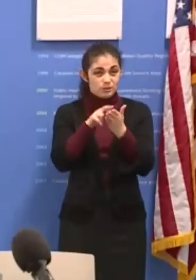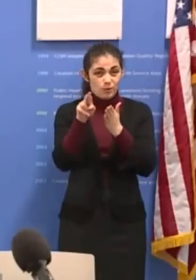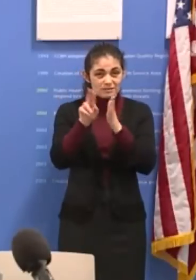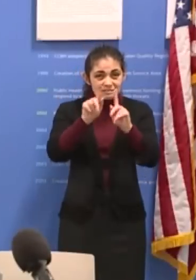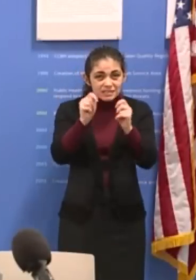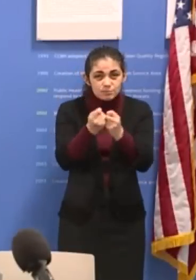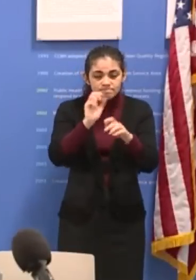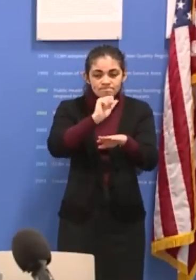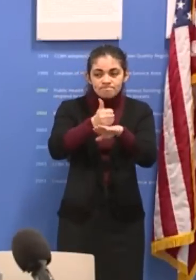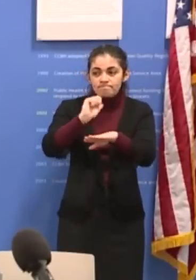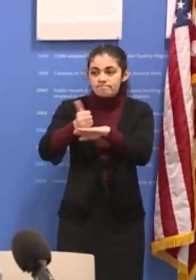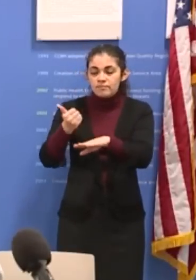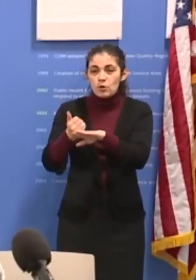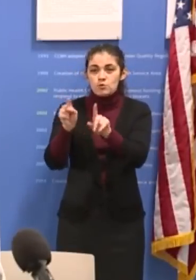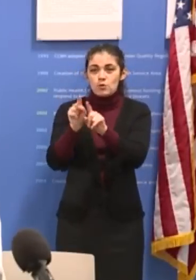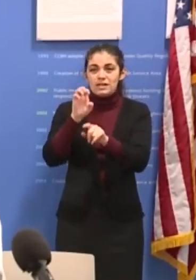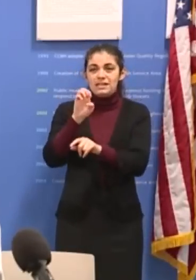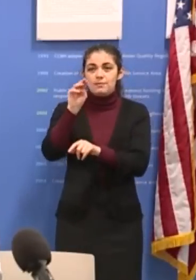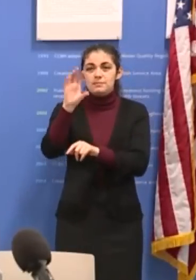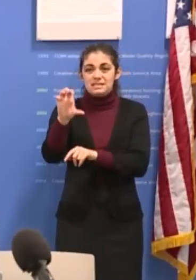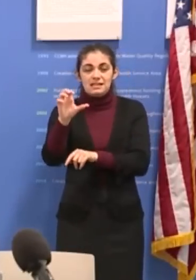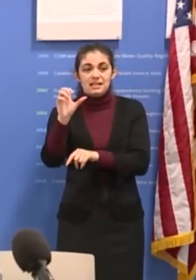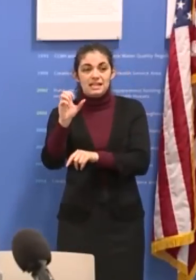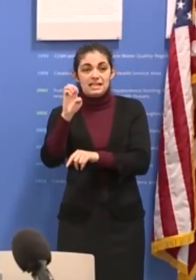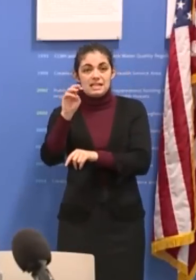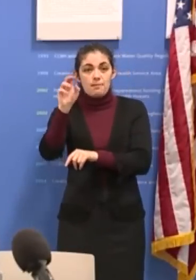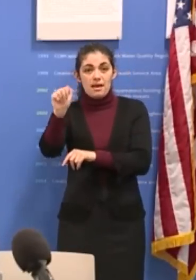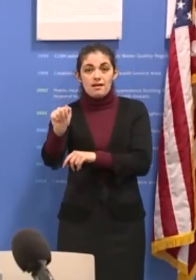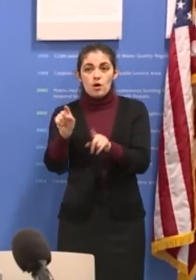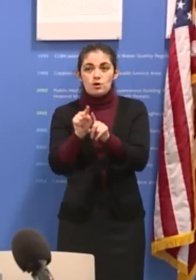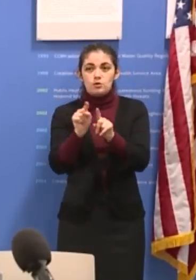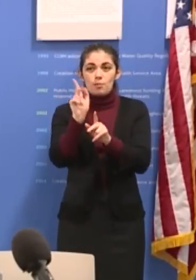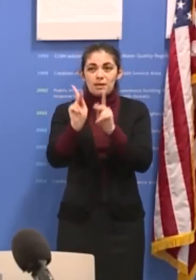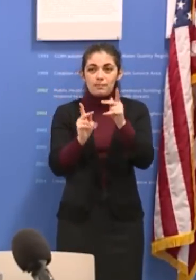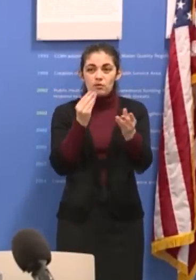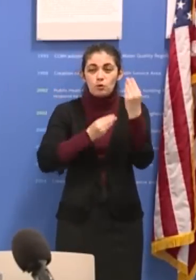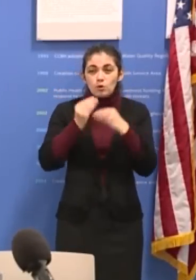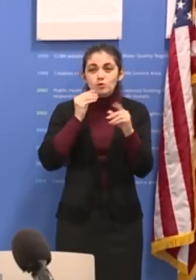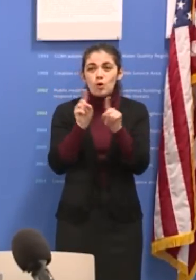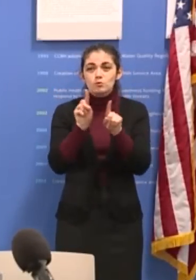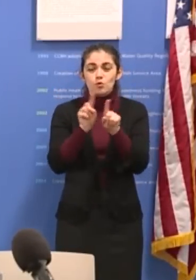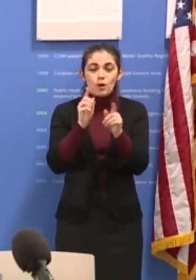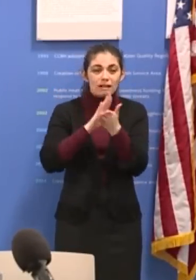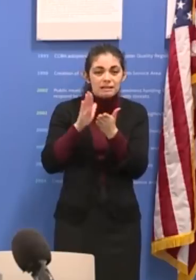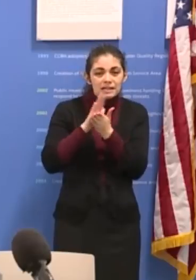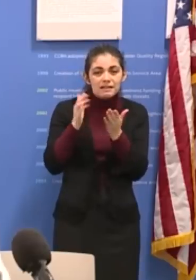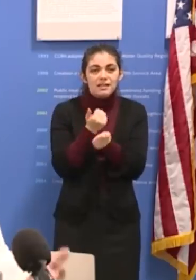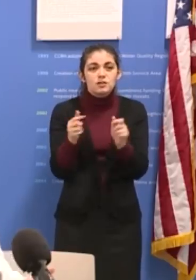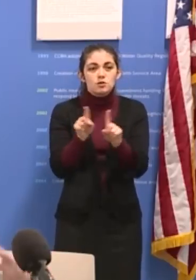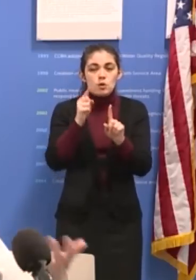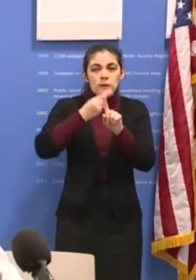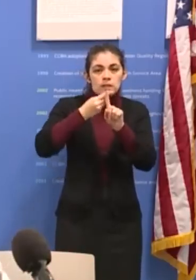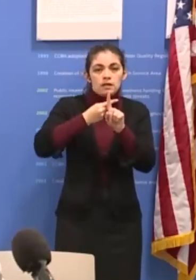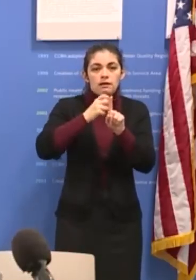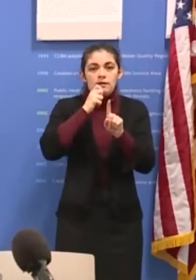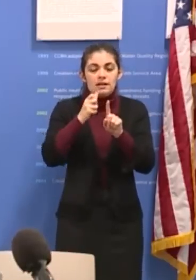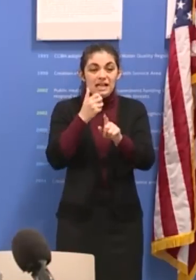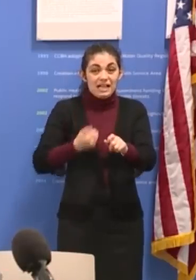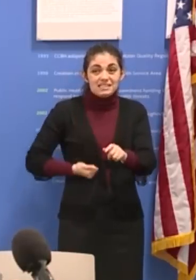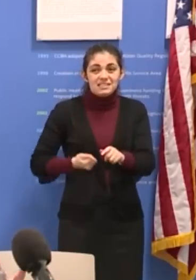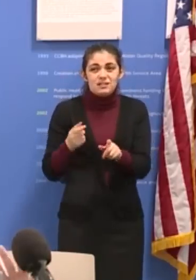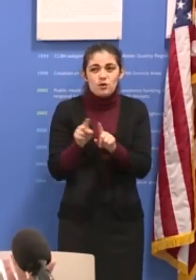with EOC and EMA, who I just mentioned, to get people groceries and cleaning supplies and thermometers and those things, so they're not going, and insulin.